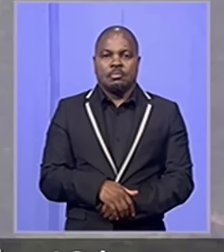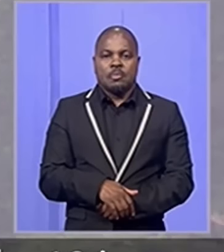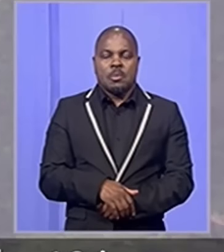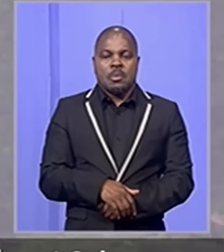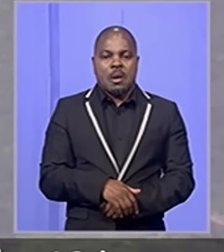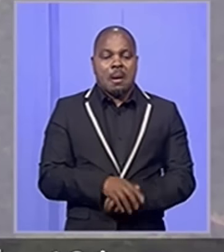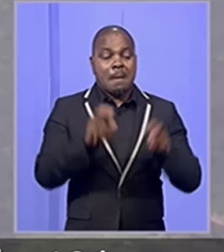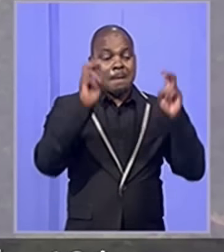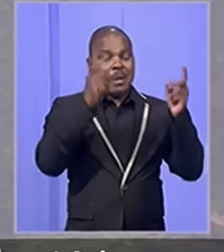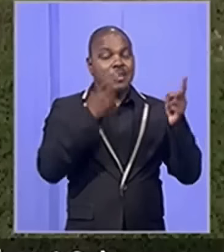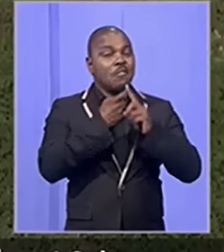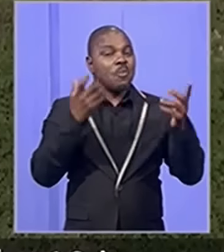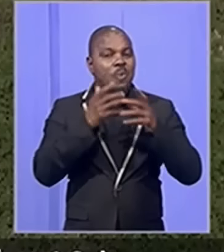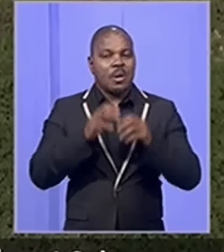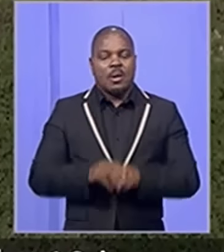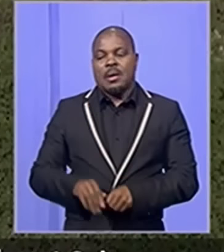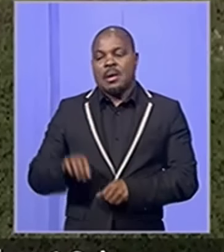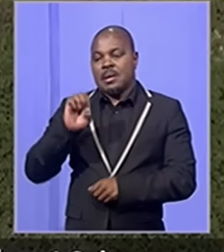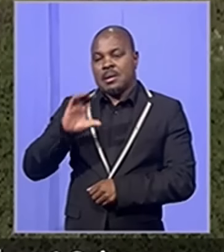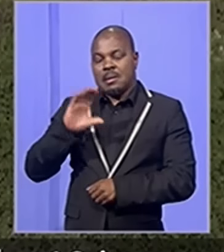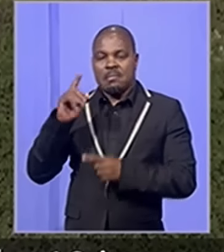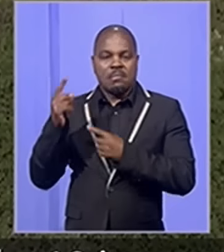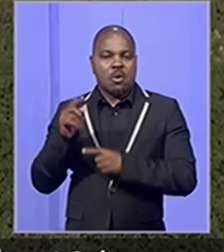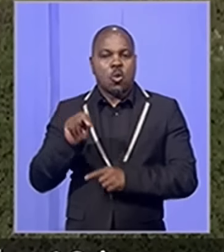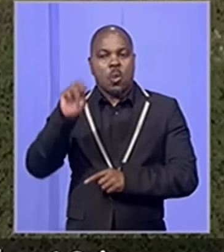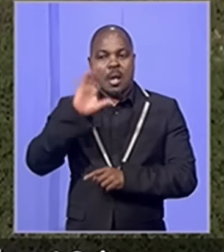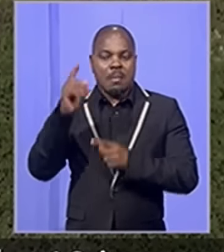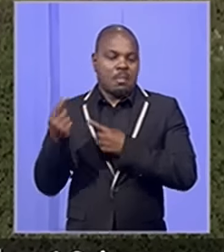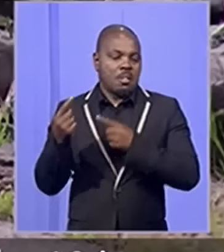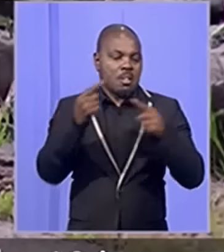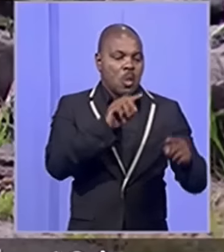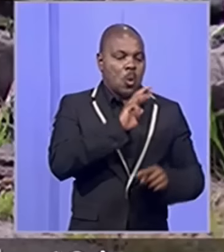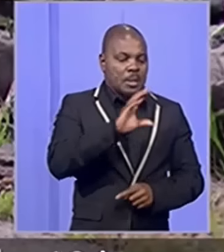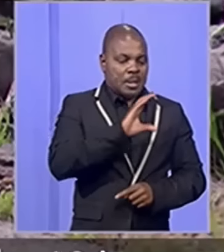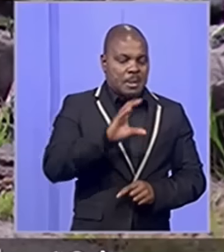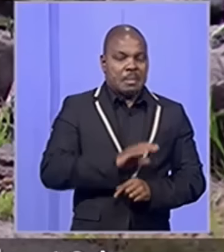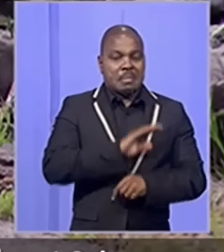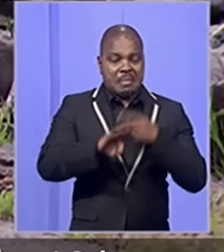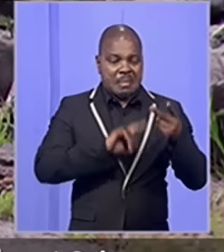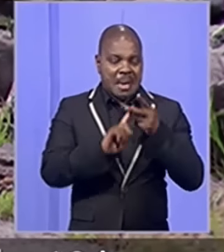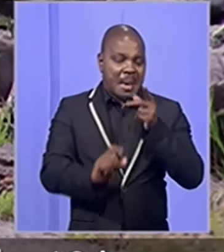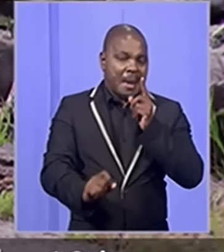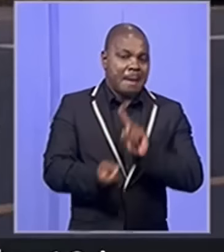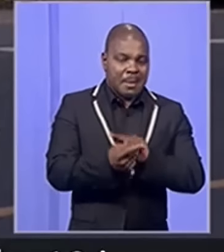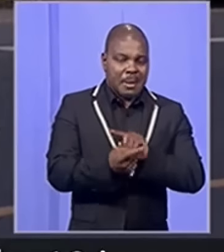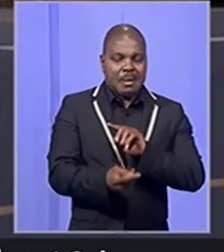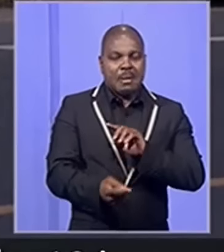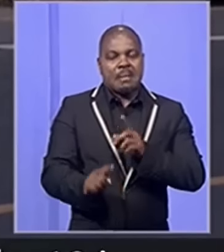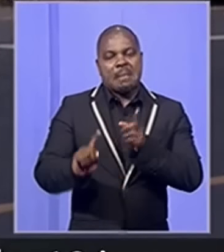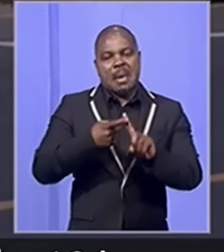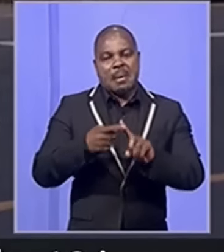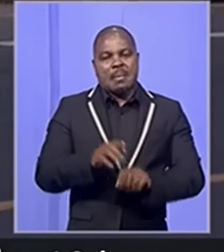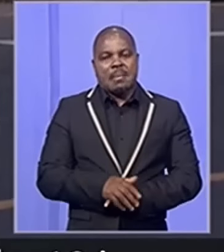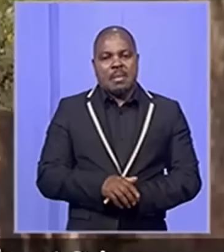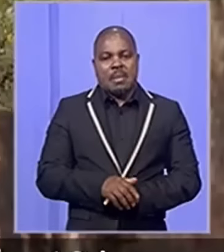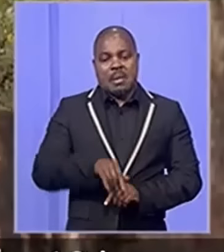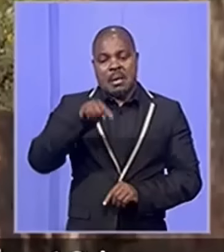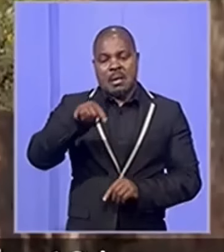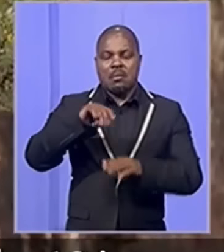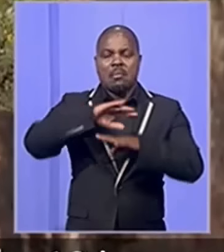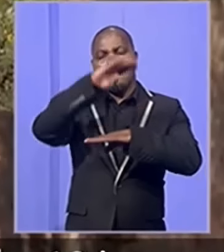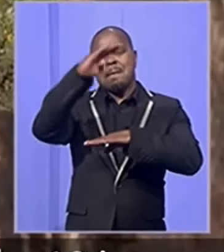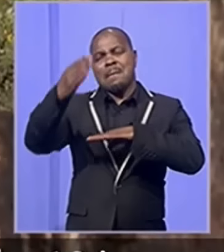Bese e ne e tswa kwa porofenseng ya Kapa Bokone e lebile kwa Kapa Bophirima fa kotsi ne diragala. E wele mo godimo ga